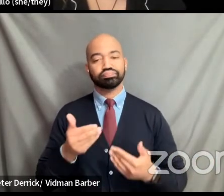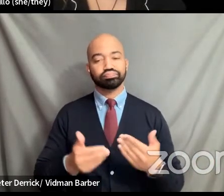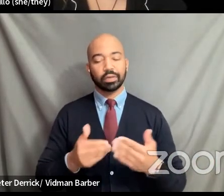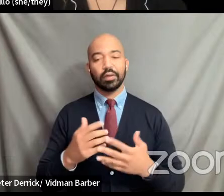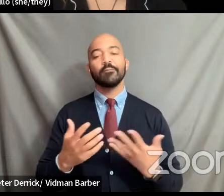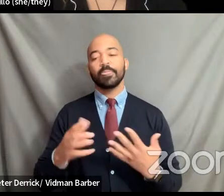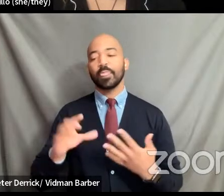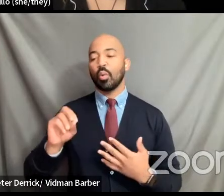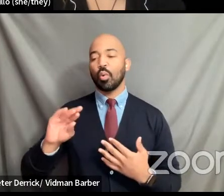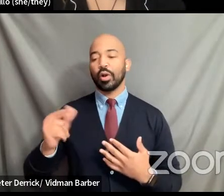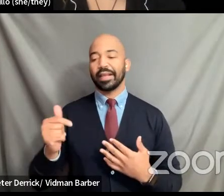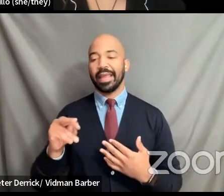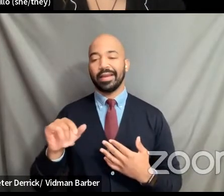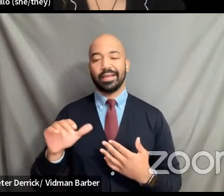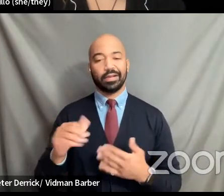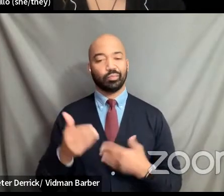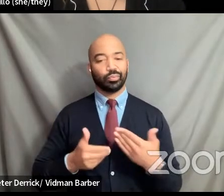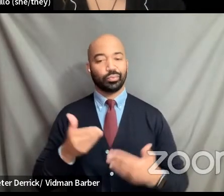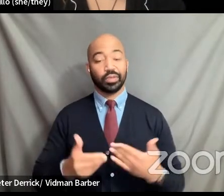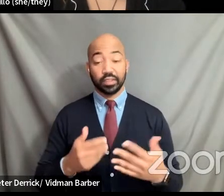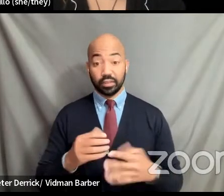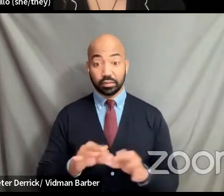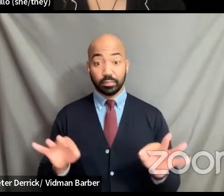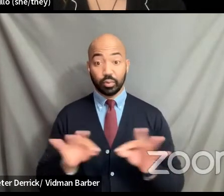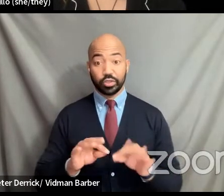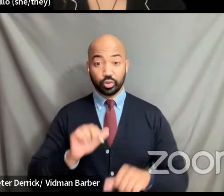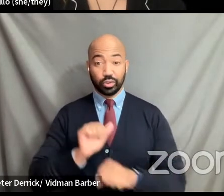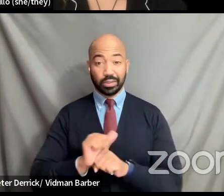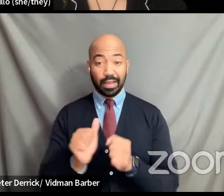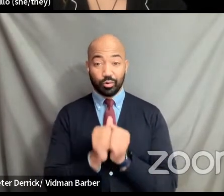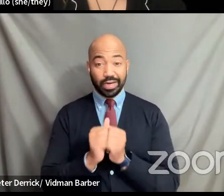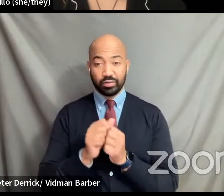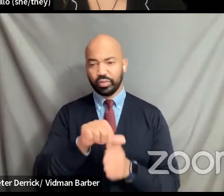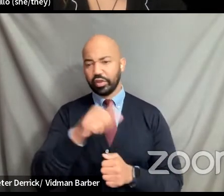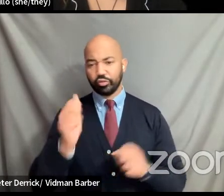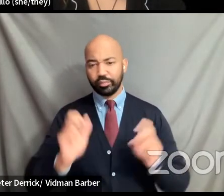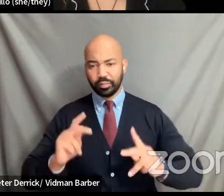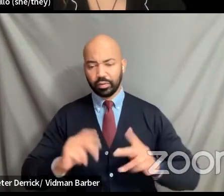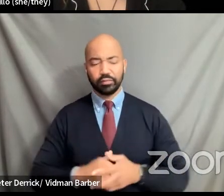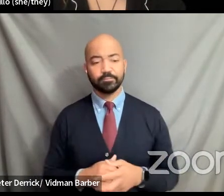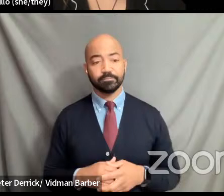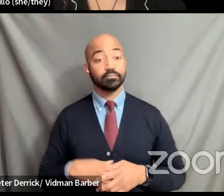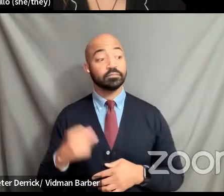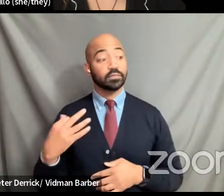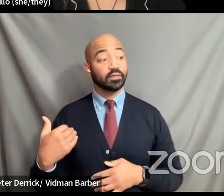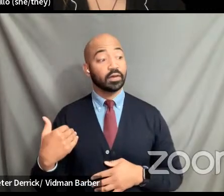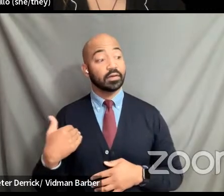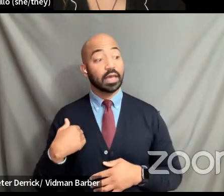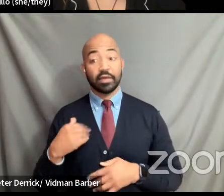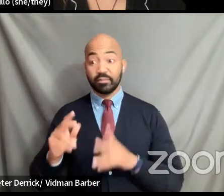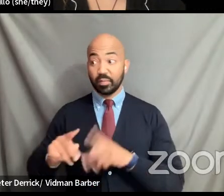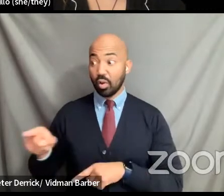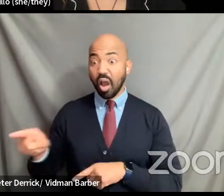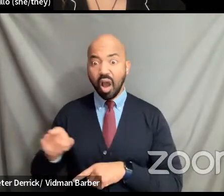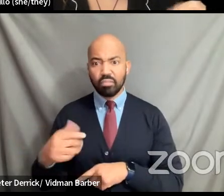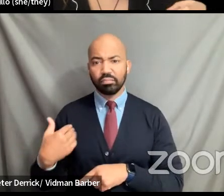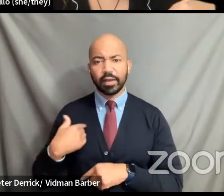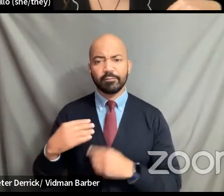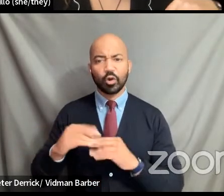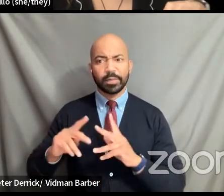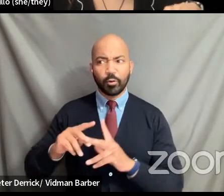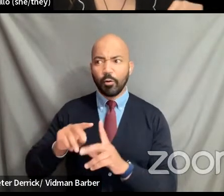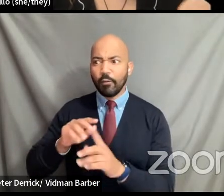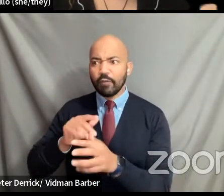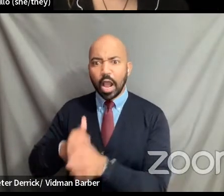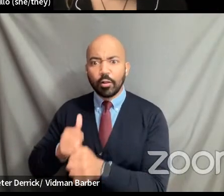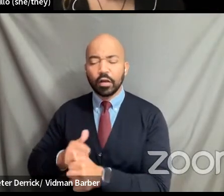collaborate with people, right? So I would say that's always a good thing. If you know folks who have, larger page followings, make sure that you're trying to